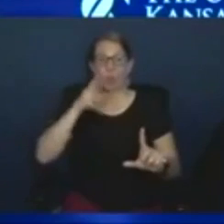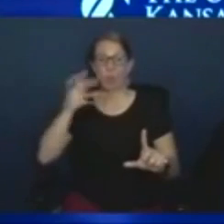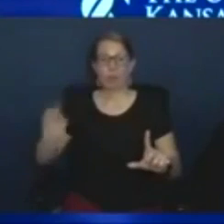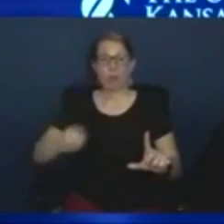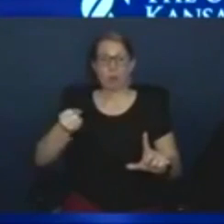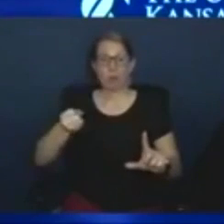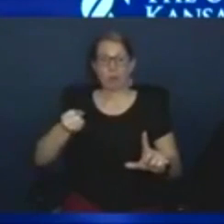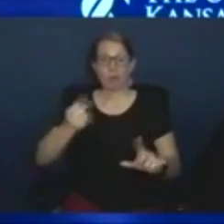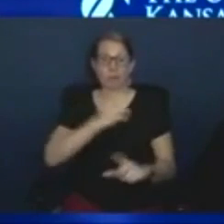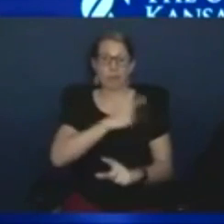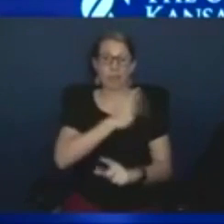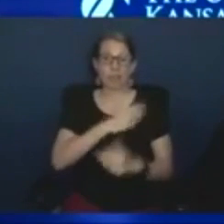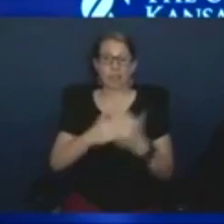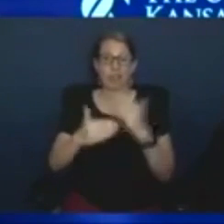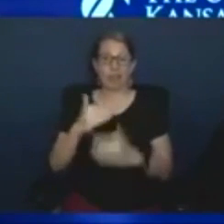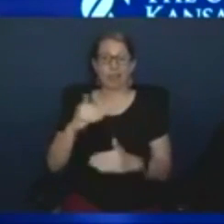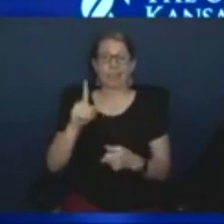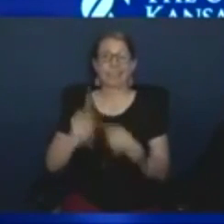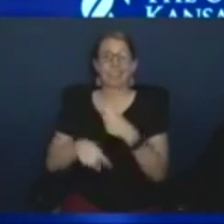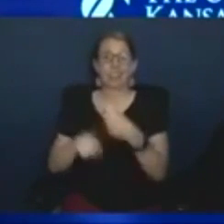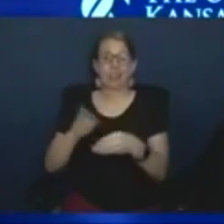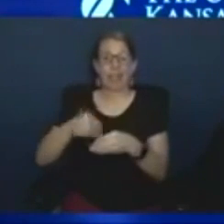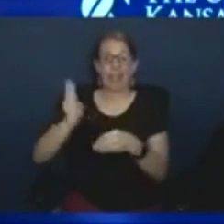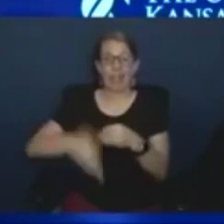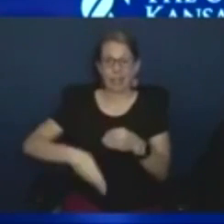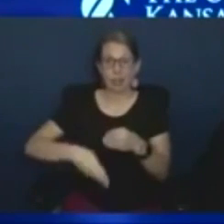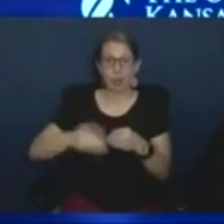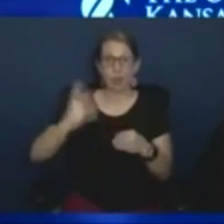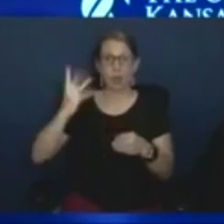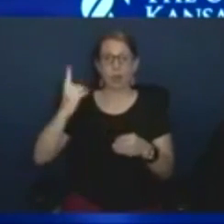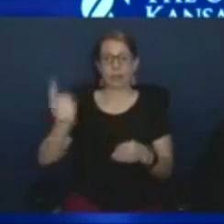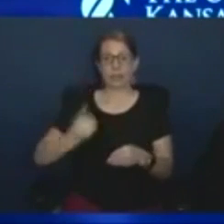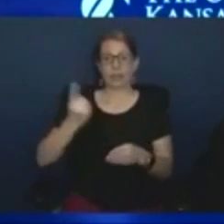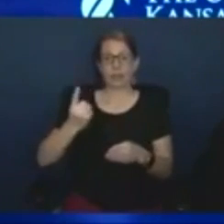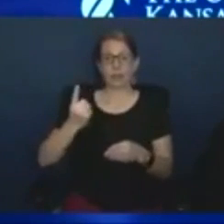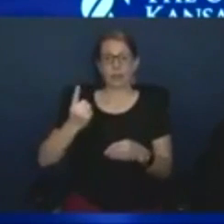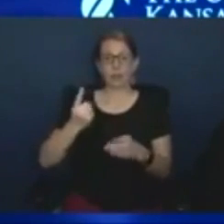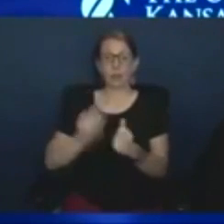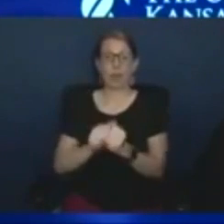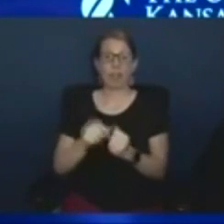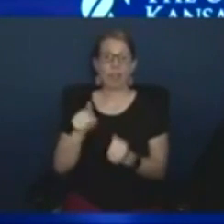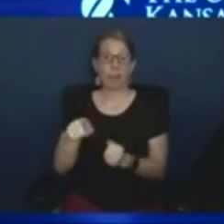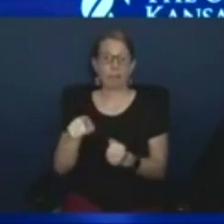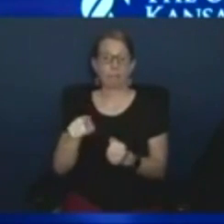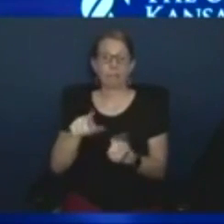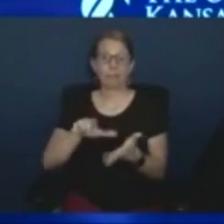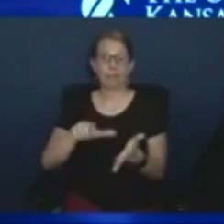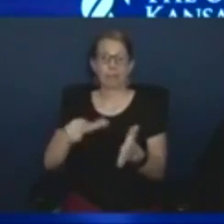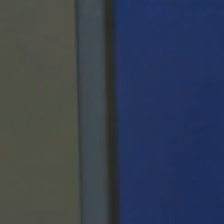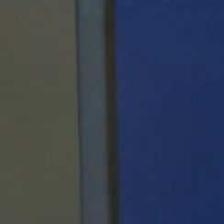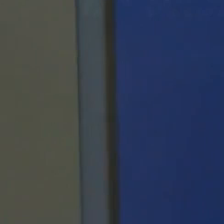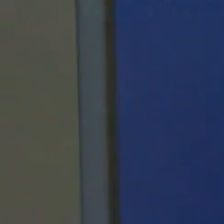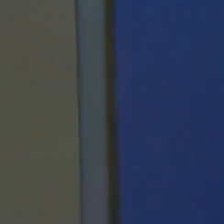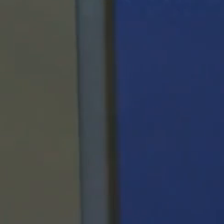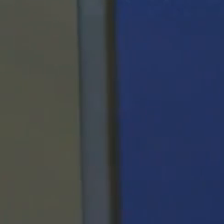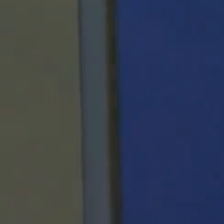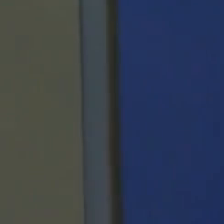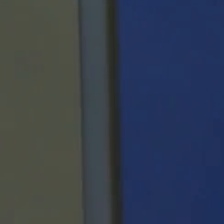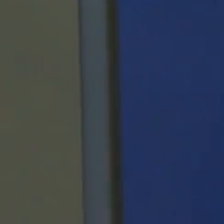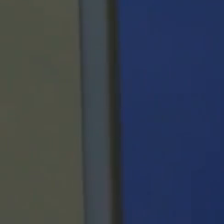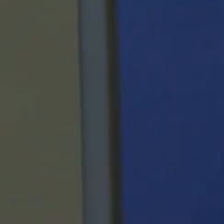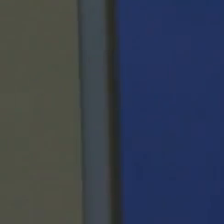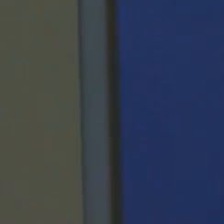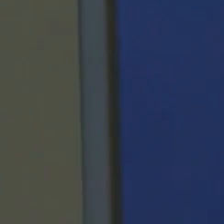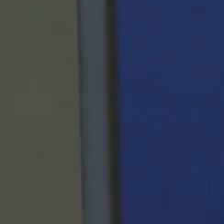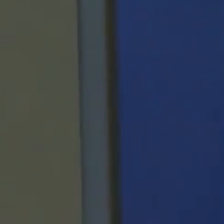hand till the very end so that someone was in there with them, and it stays with you.